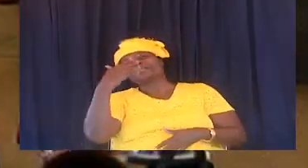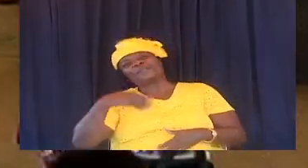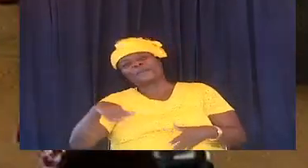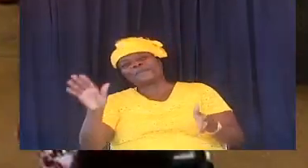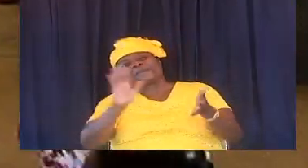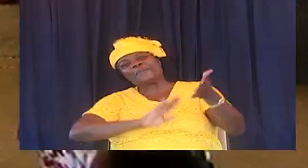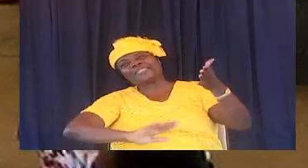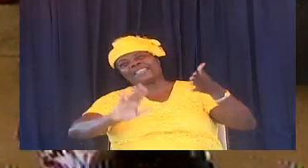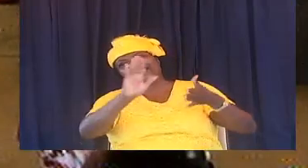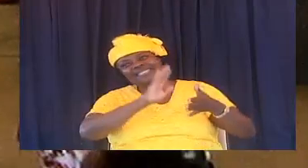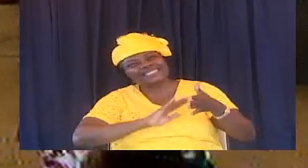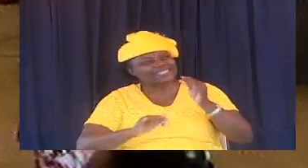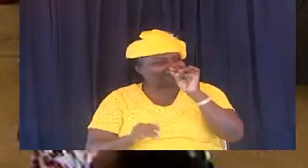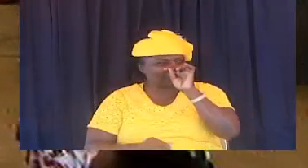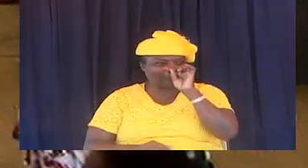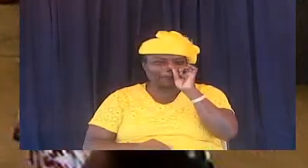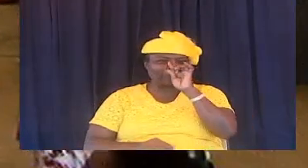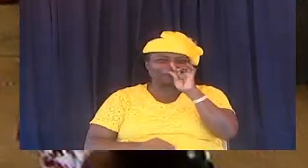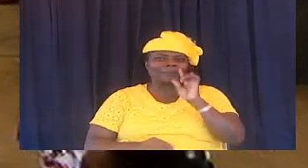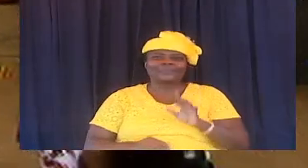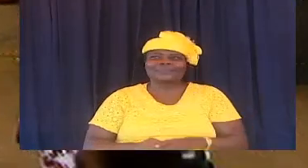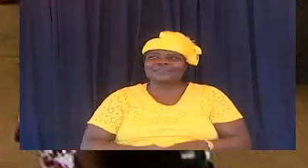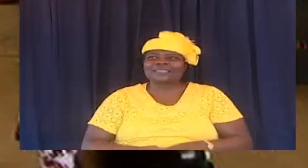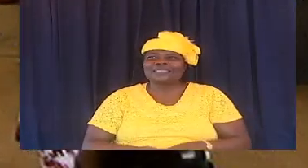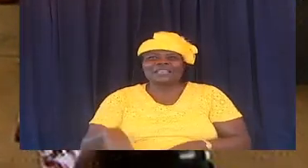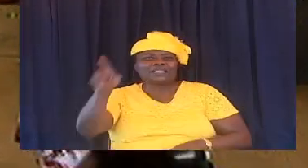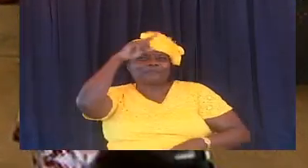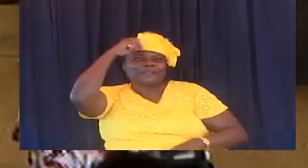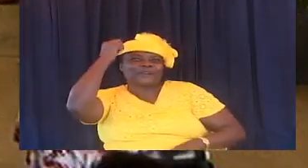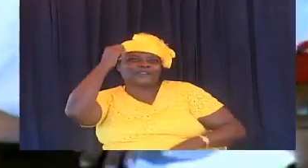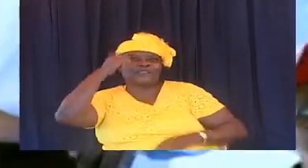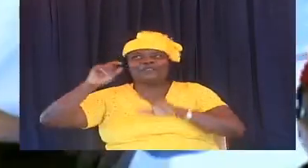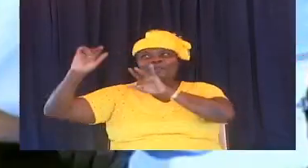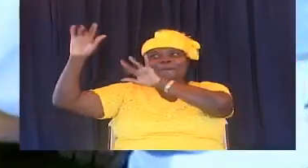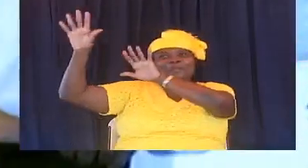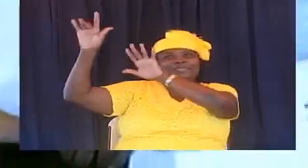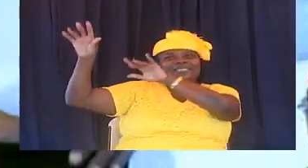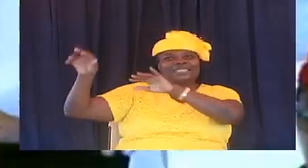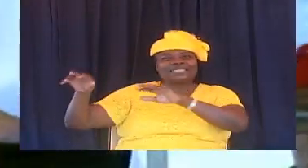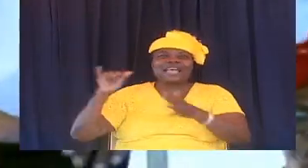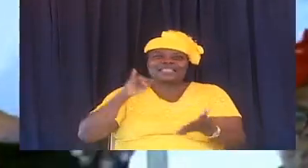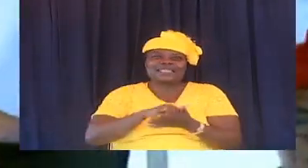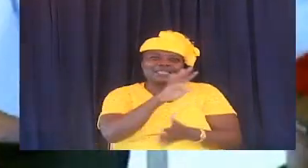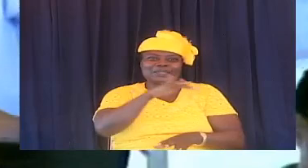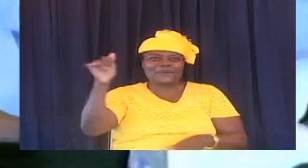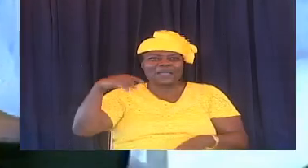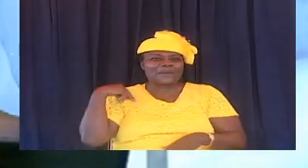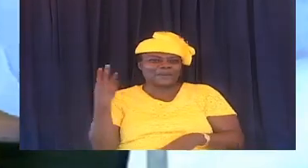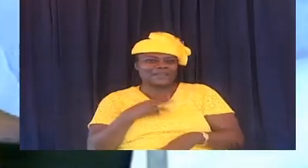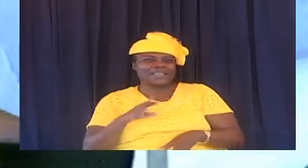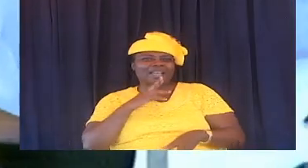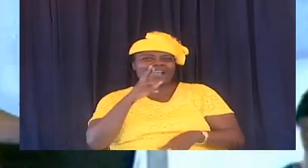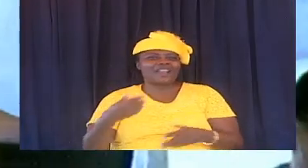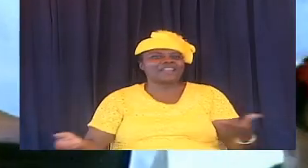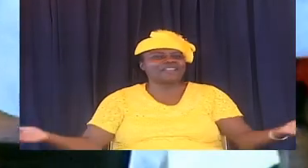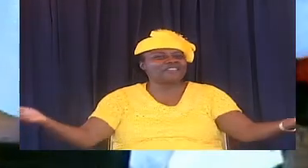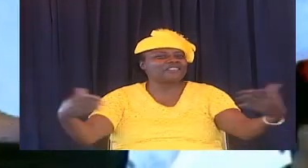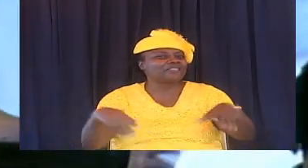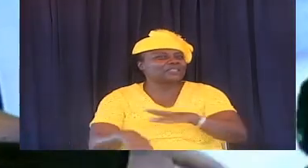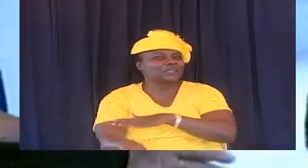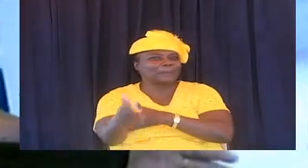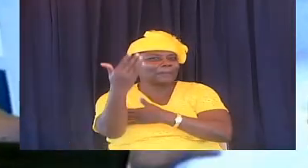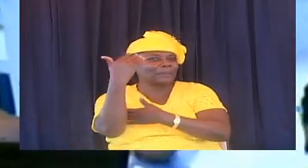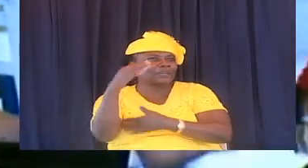God. Praise God. It is because of his mercies why we're here this morning, you know. Amen. We